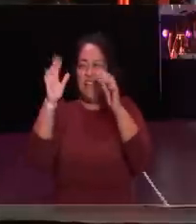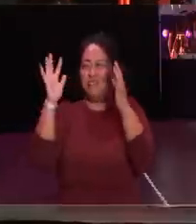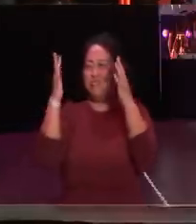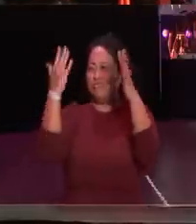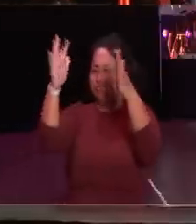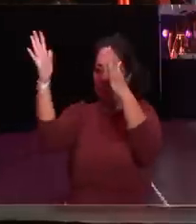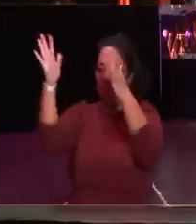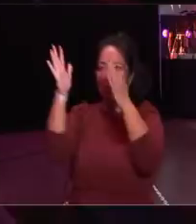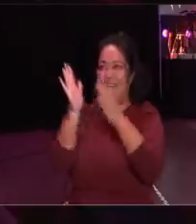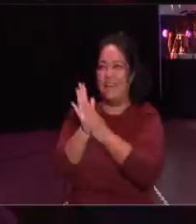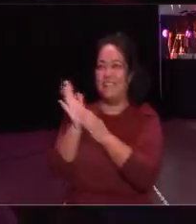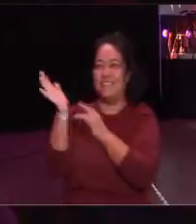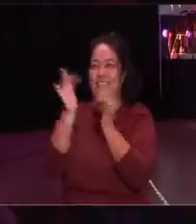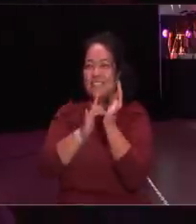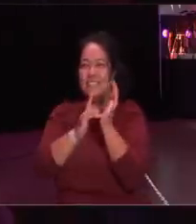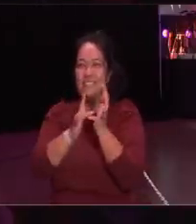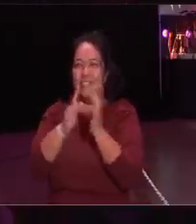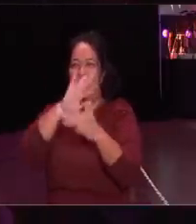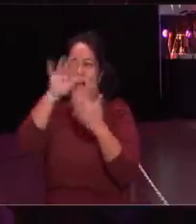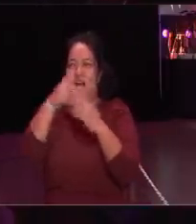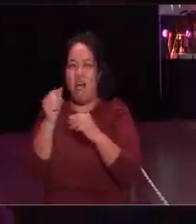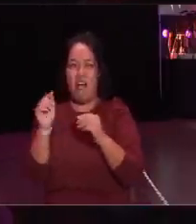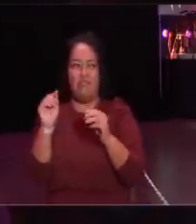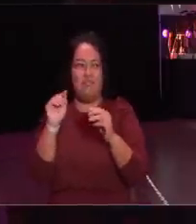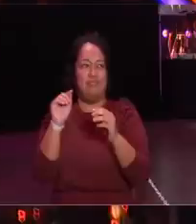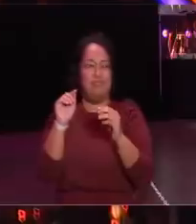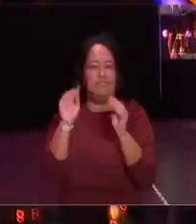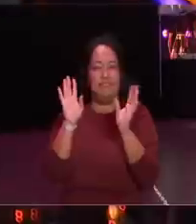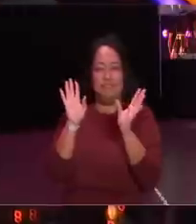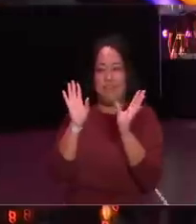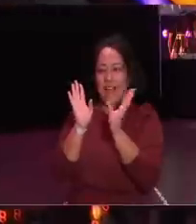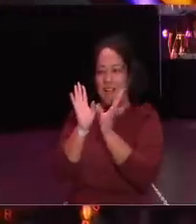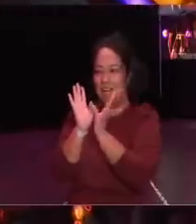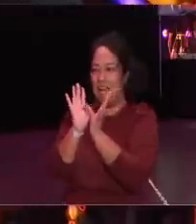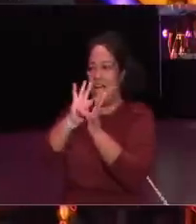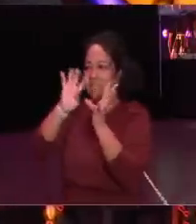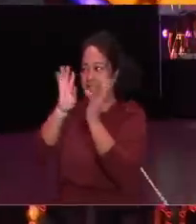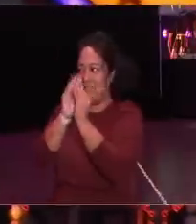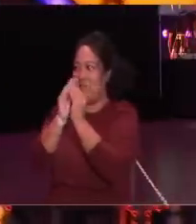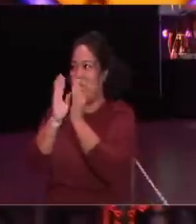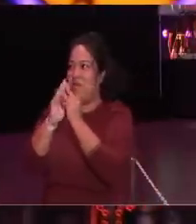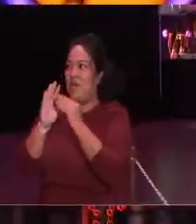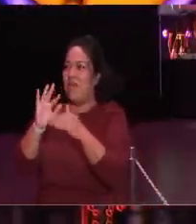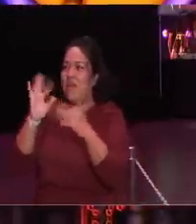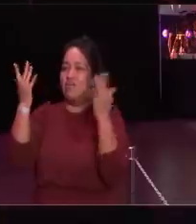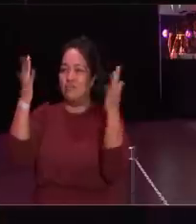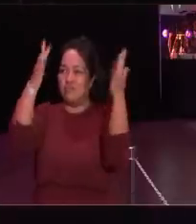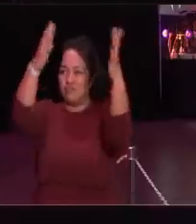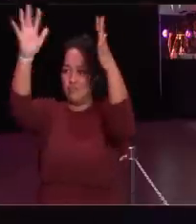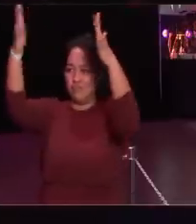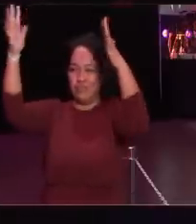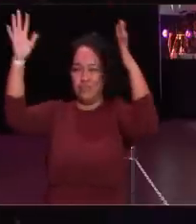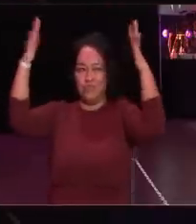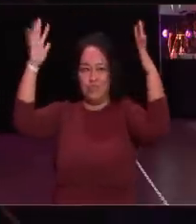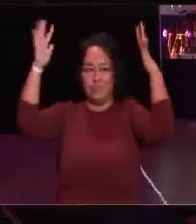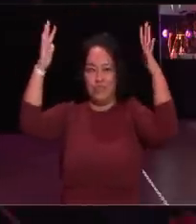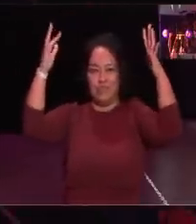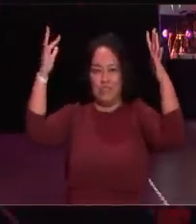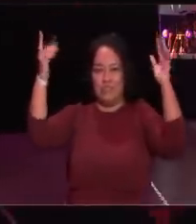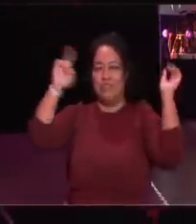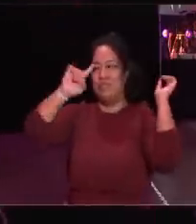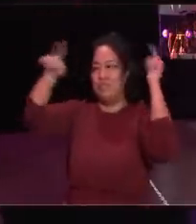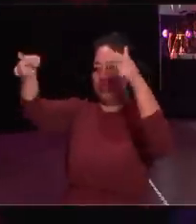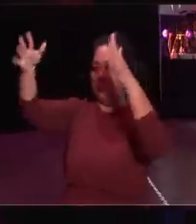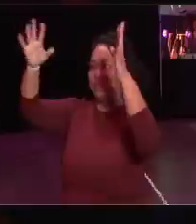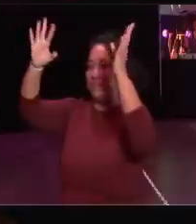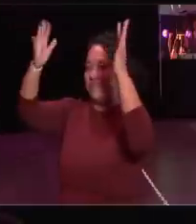hand praise to Jesus. I want the whole assembly. Quiero que toda la asamblea. Vamos a darle un aplauso. Let's give a round of applause. To them.